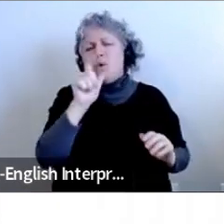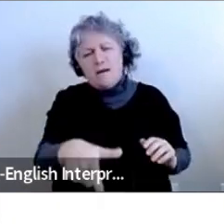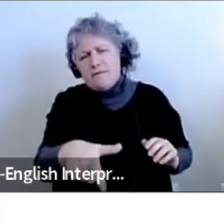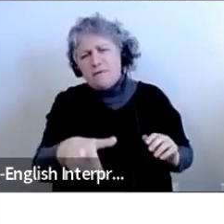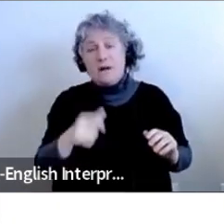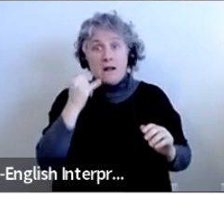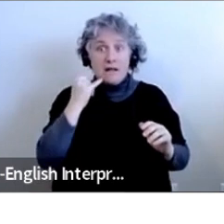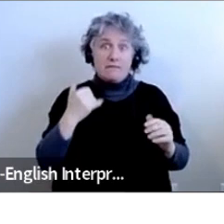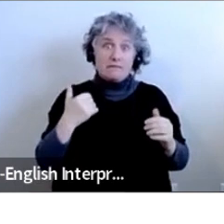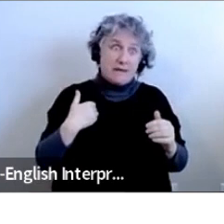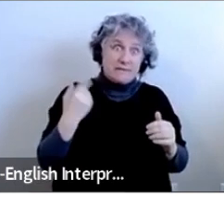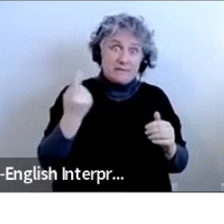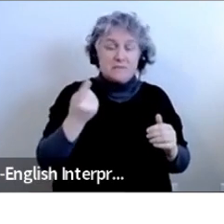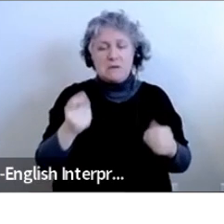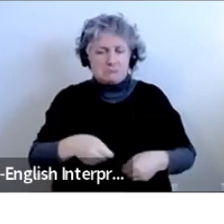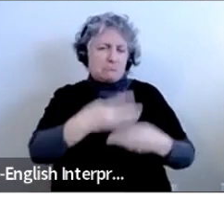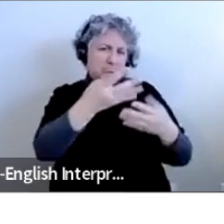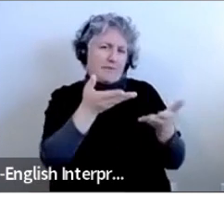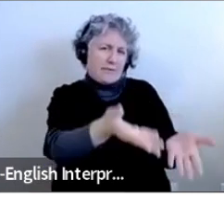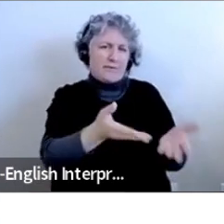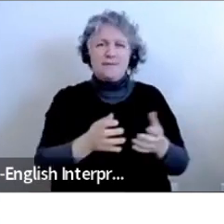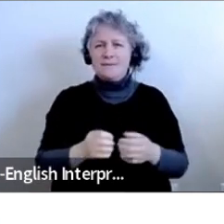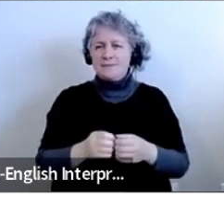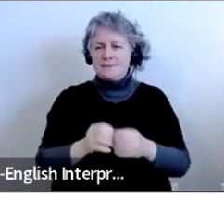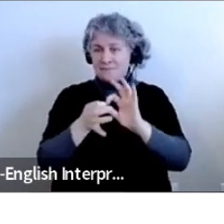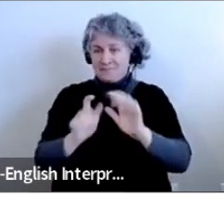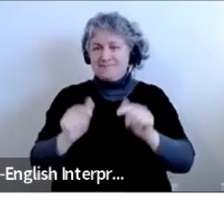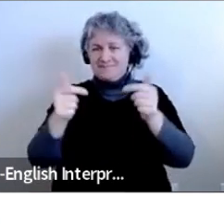if you do, please feel free to upload it here.